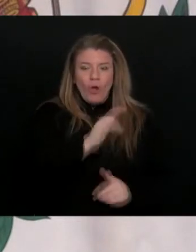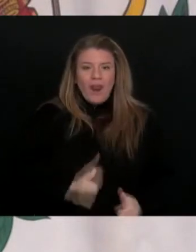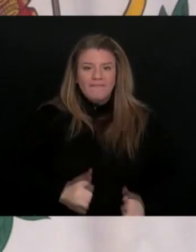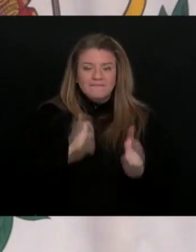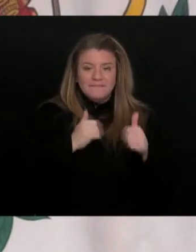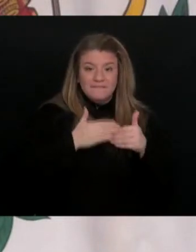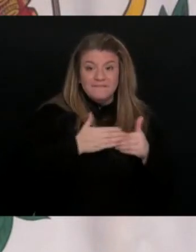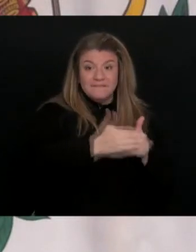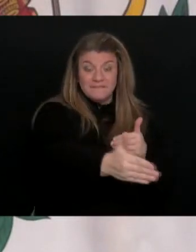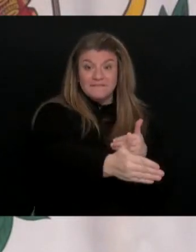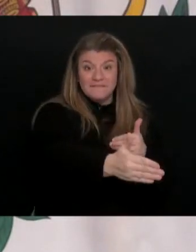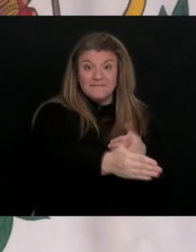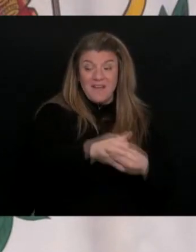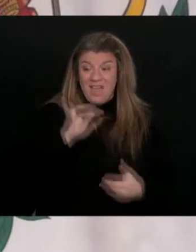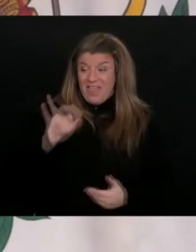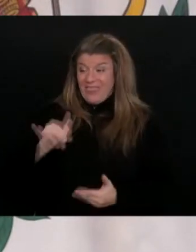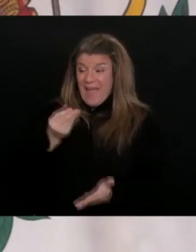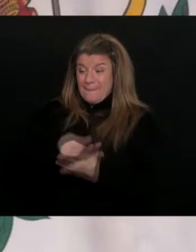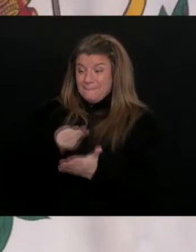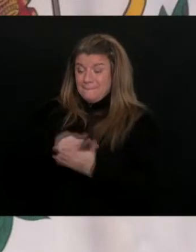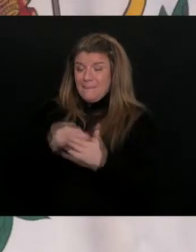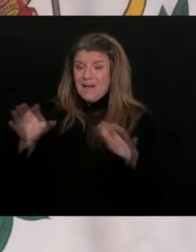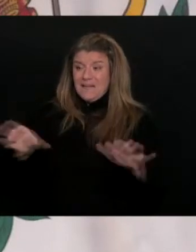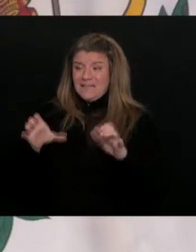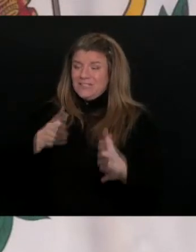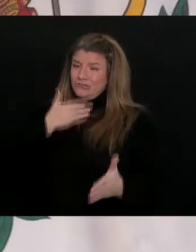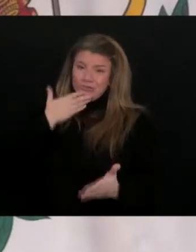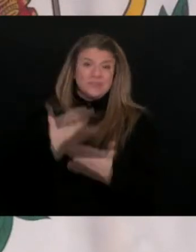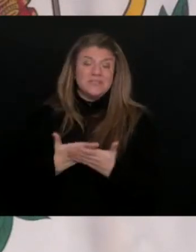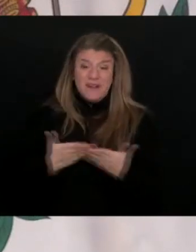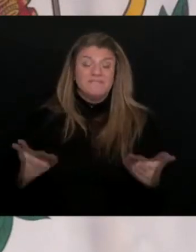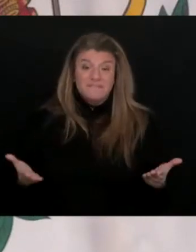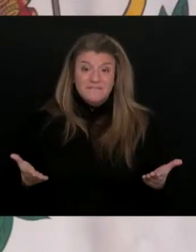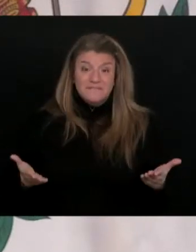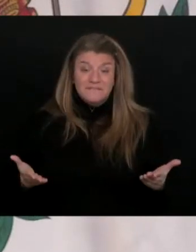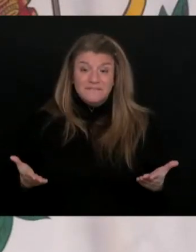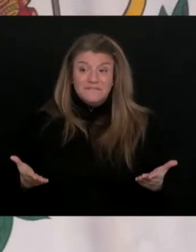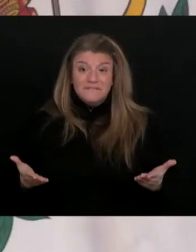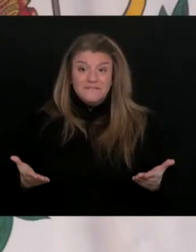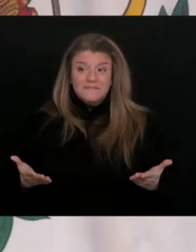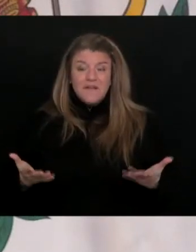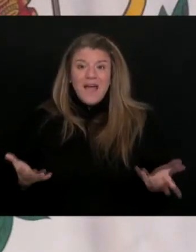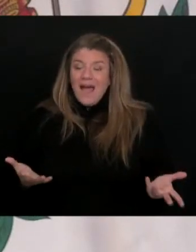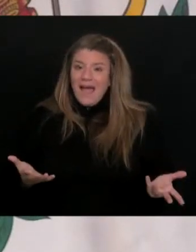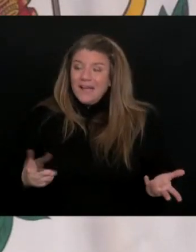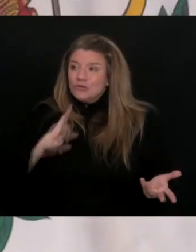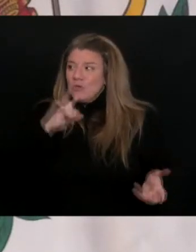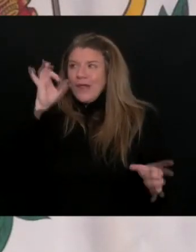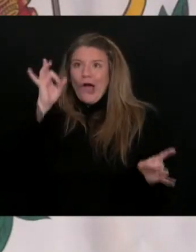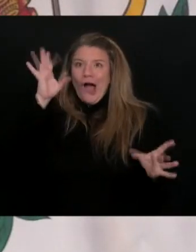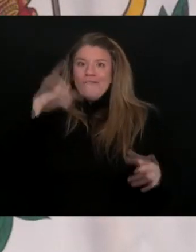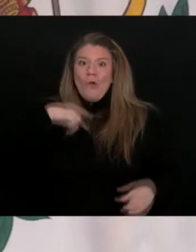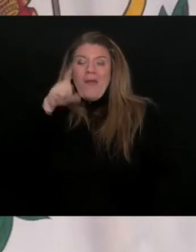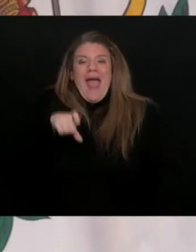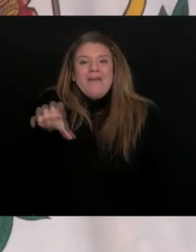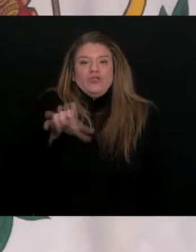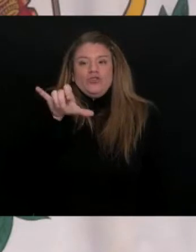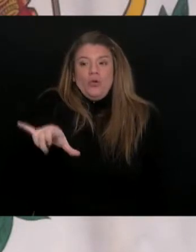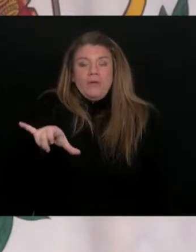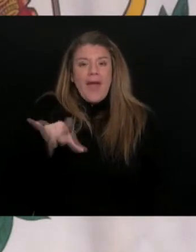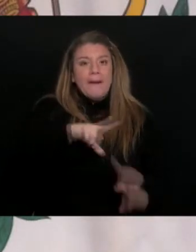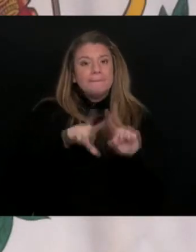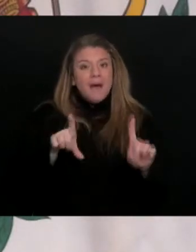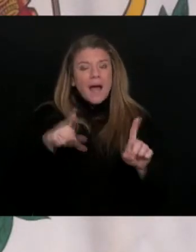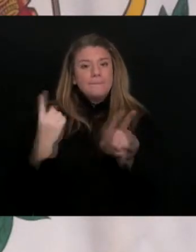good that comes in this, and it is terrible. It is terrible that we have to deal with this, but properly